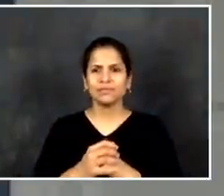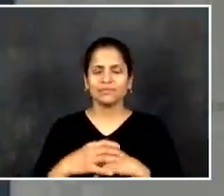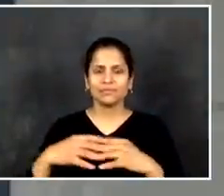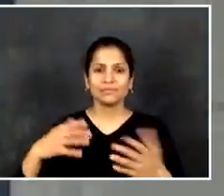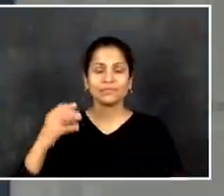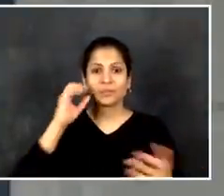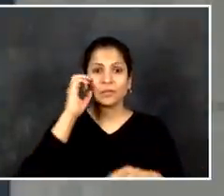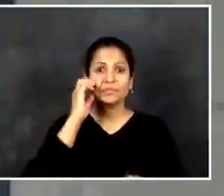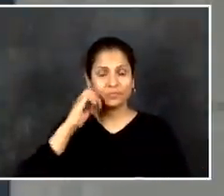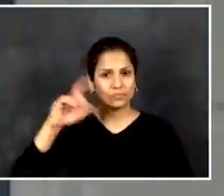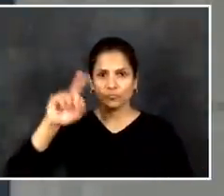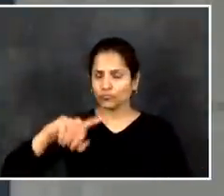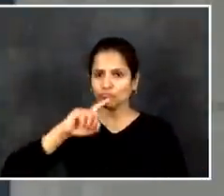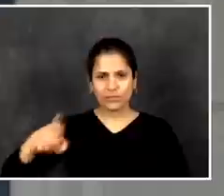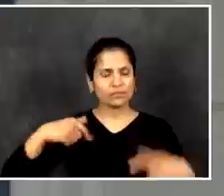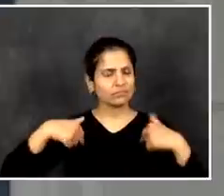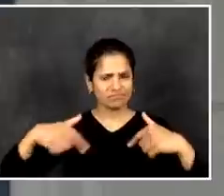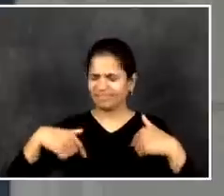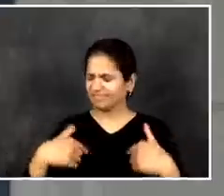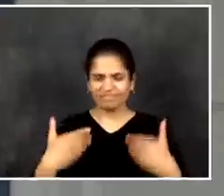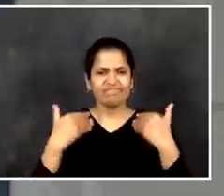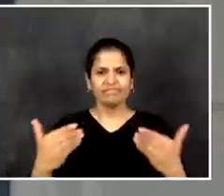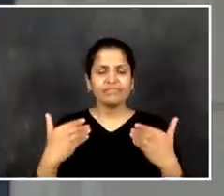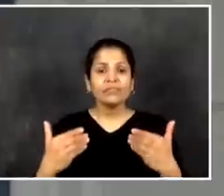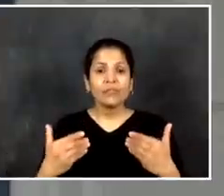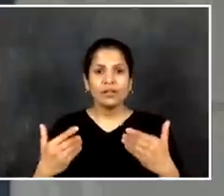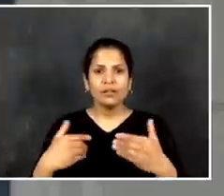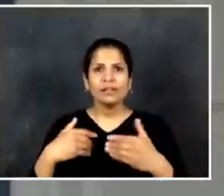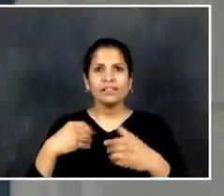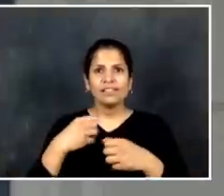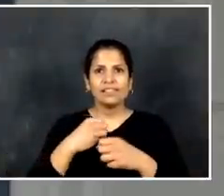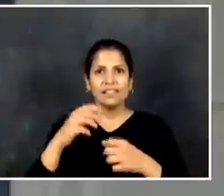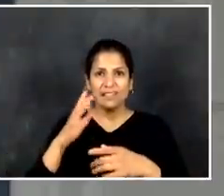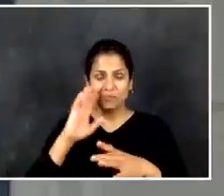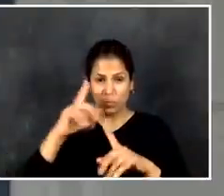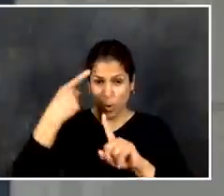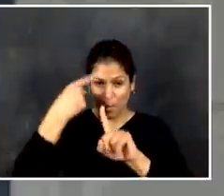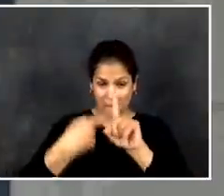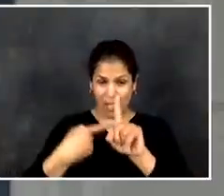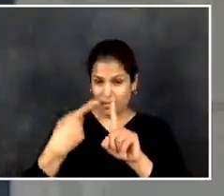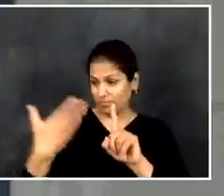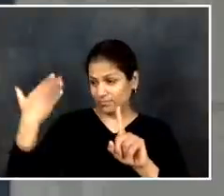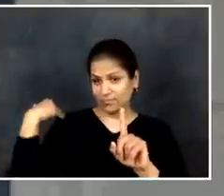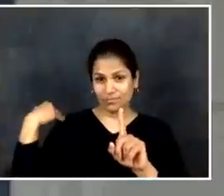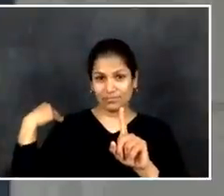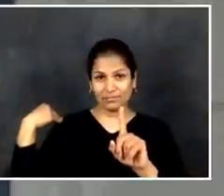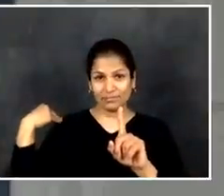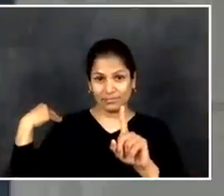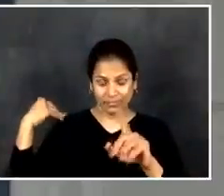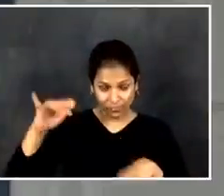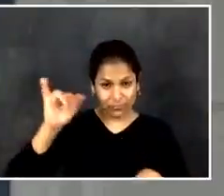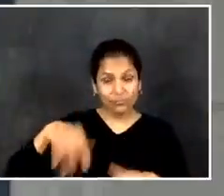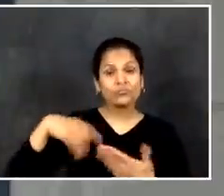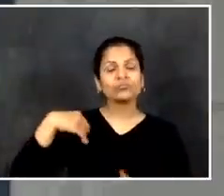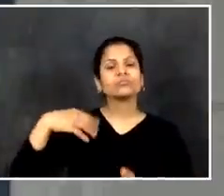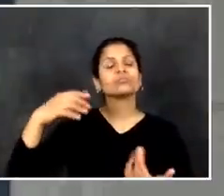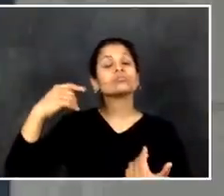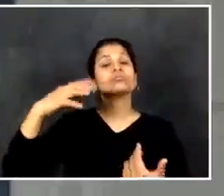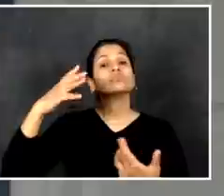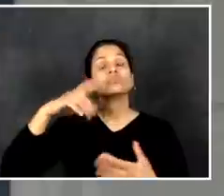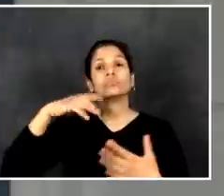what we learned in the last 4 weeks is that the hand is a very complex neuroskeletal muscular